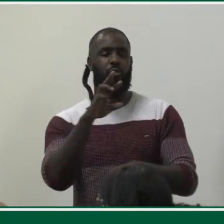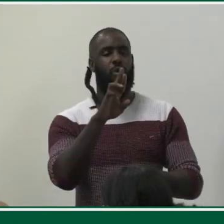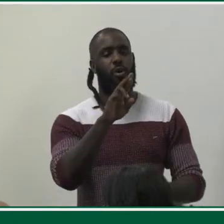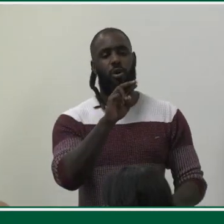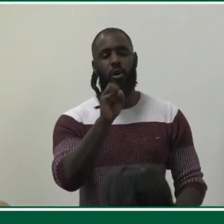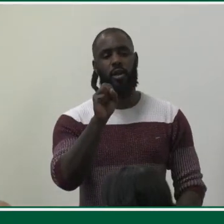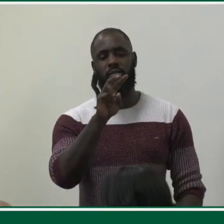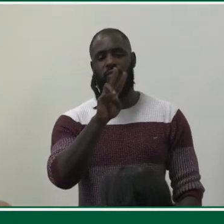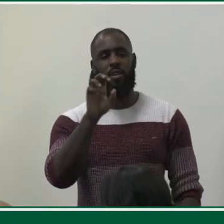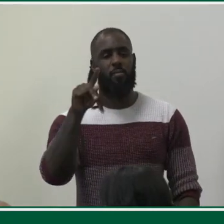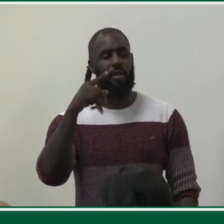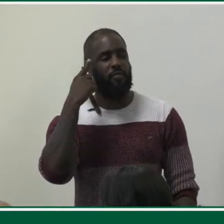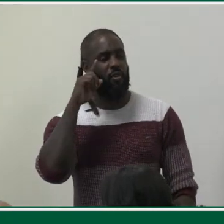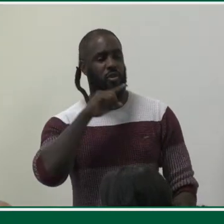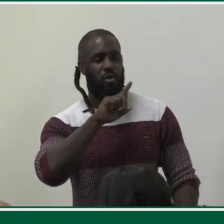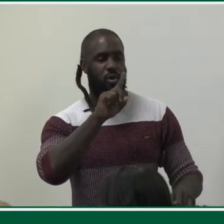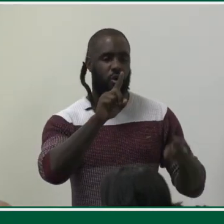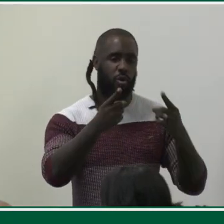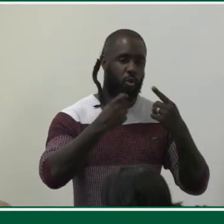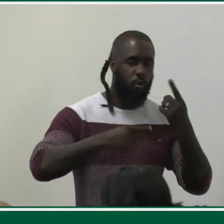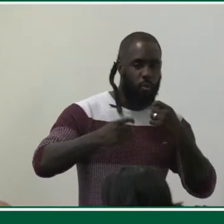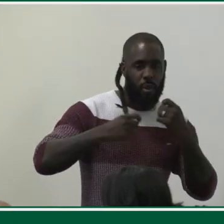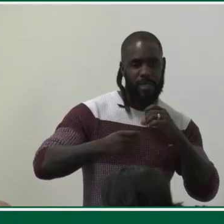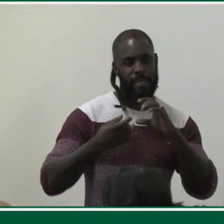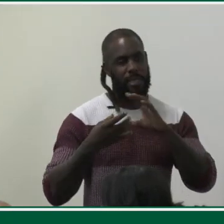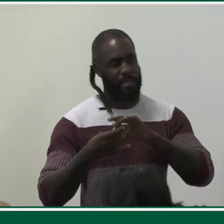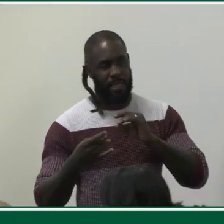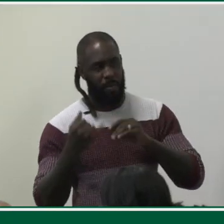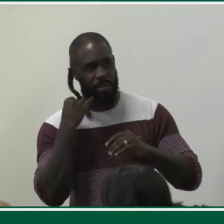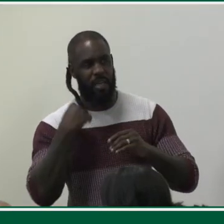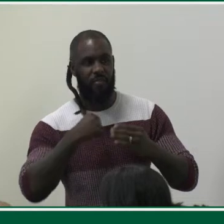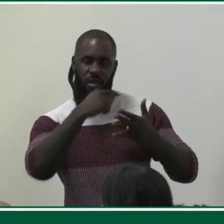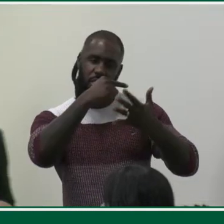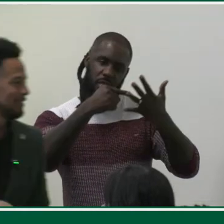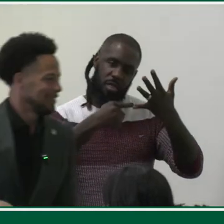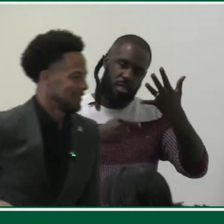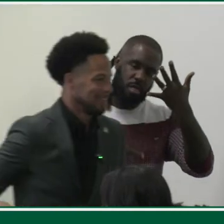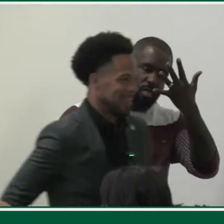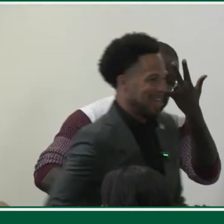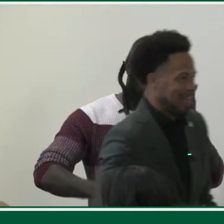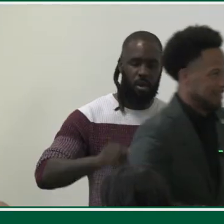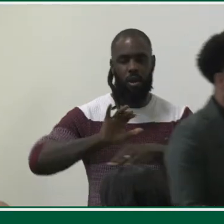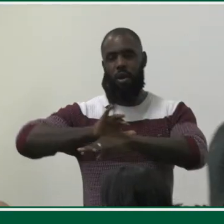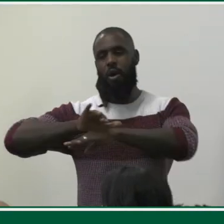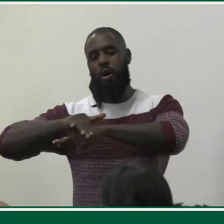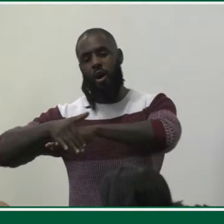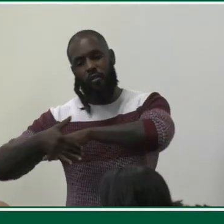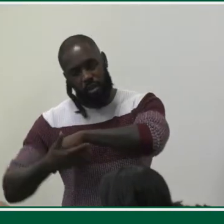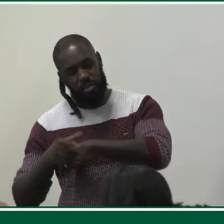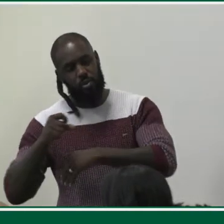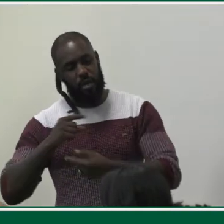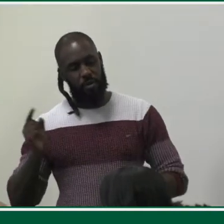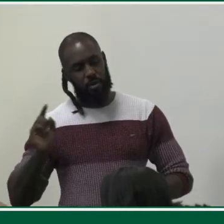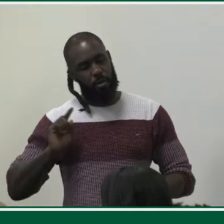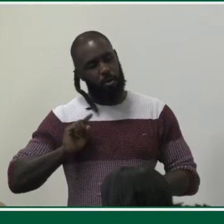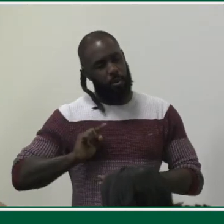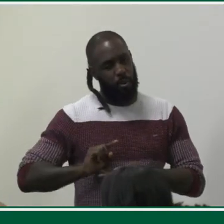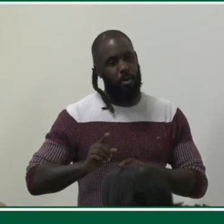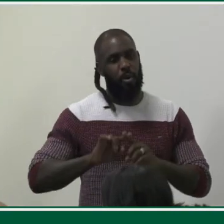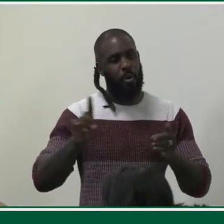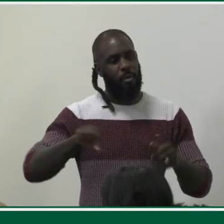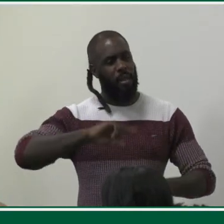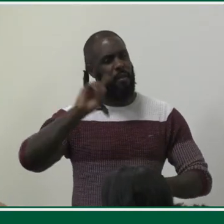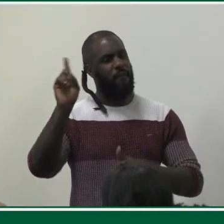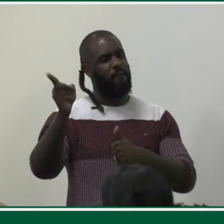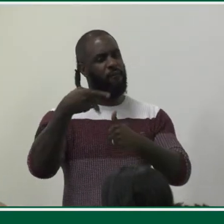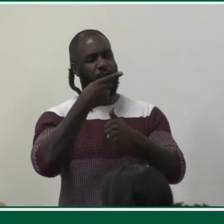your questions and your comments. If we went through all of them, we would be here till midnight. So we had to cut it down a little bit. But the